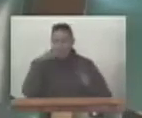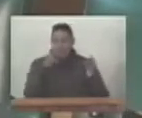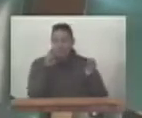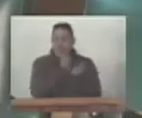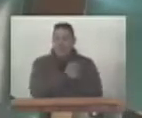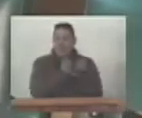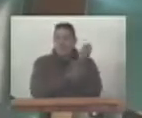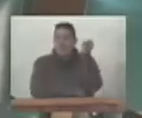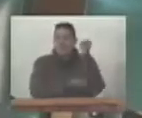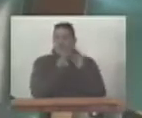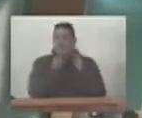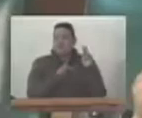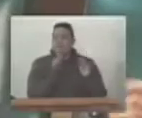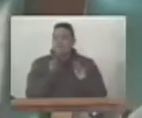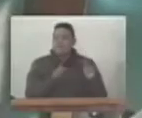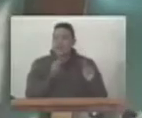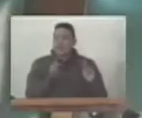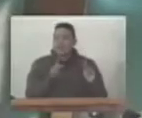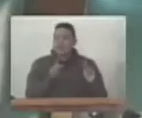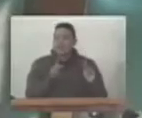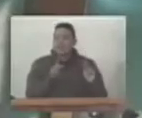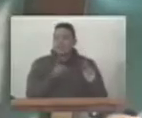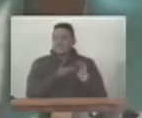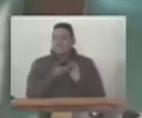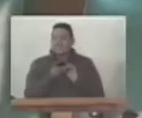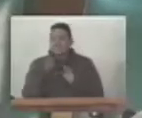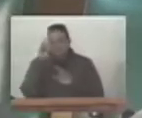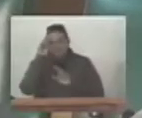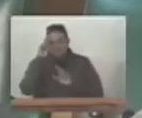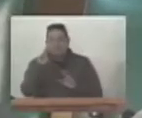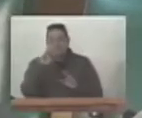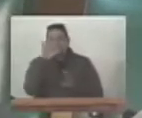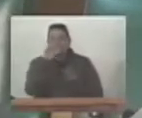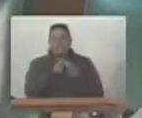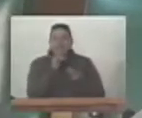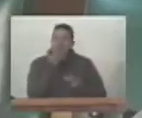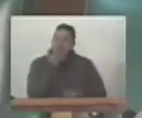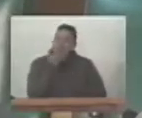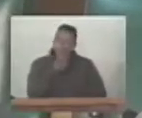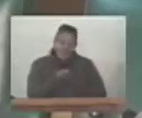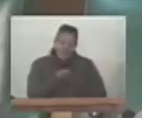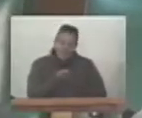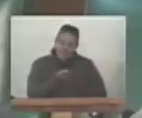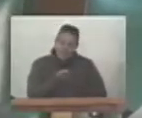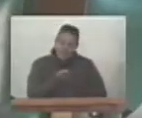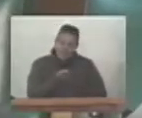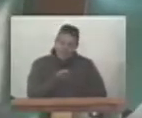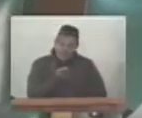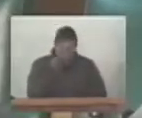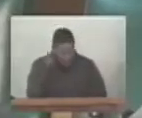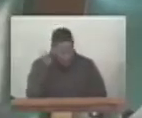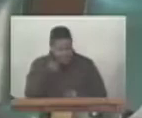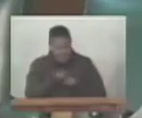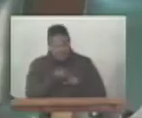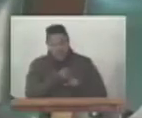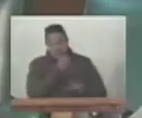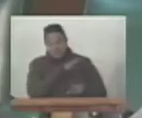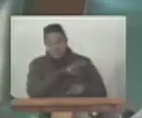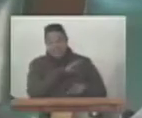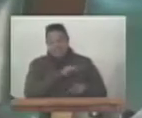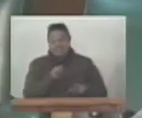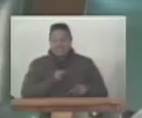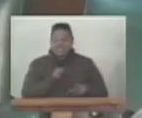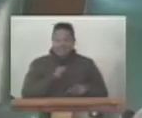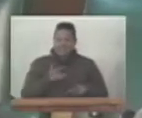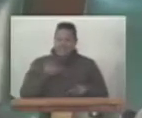on, is, with respect, entirely wrong. And indeed, because of the benefits that I